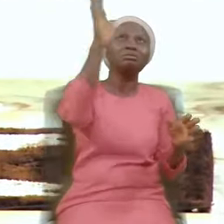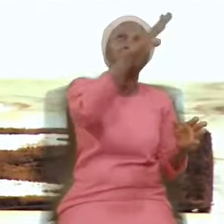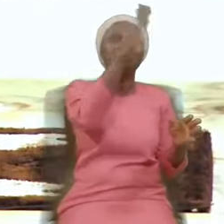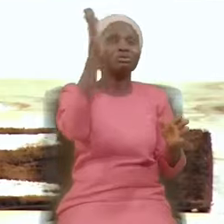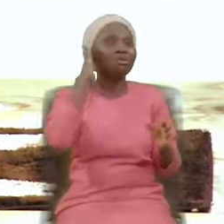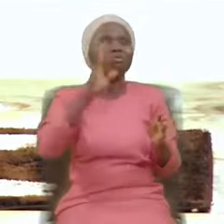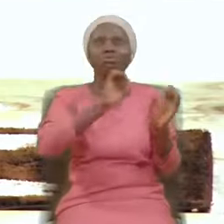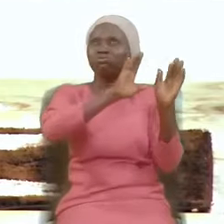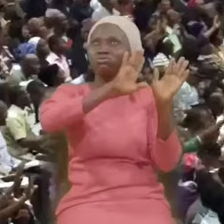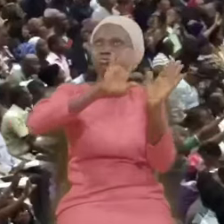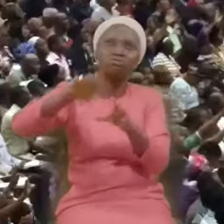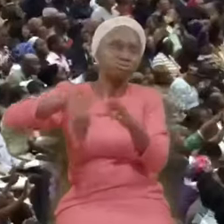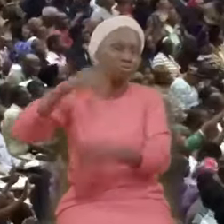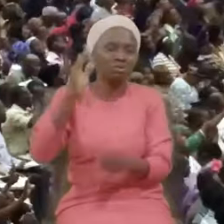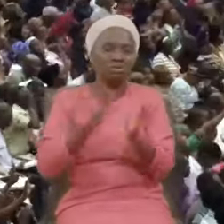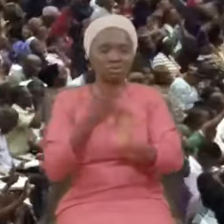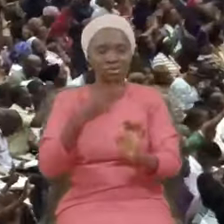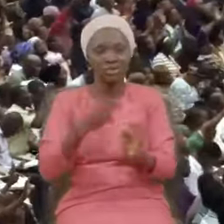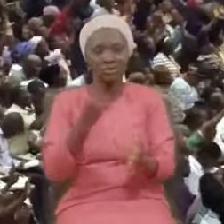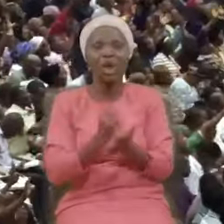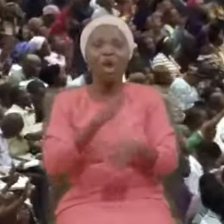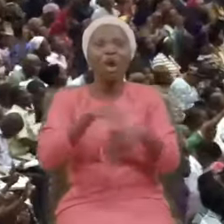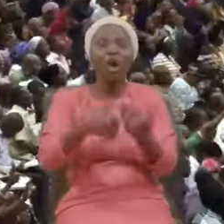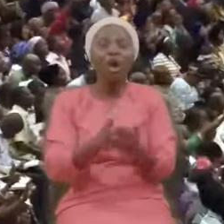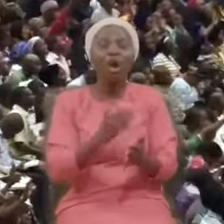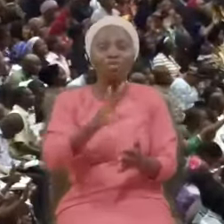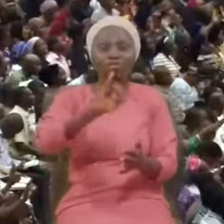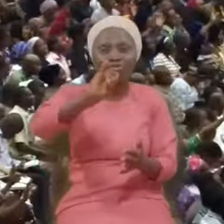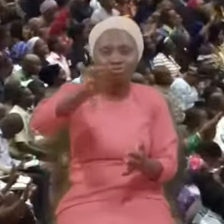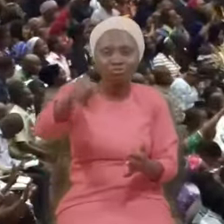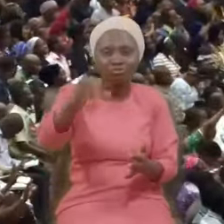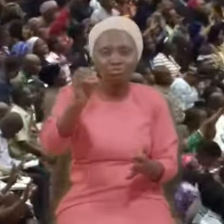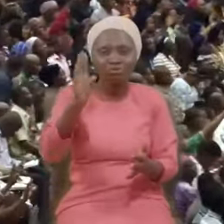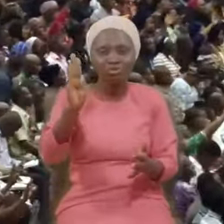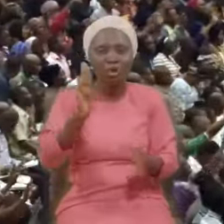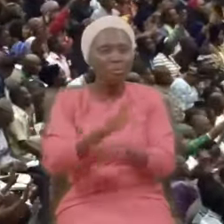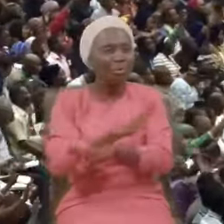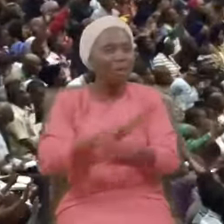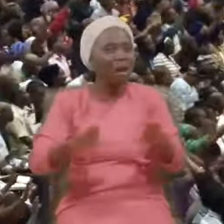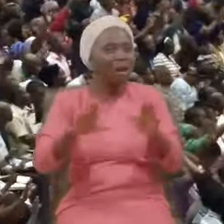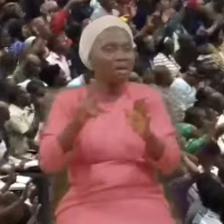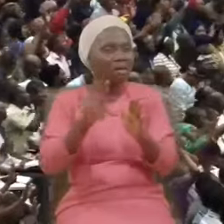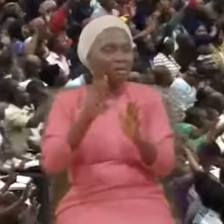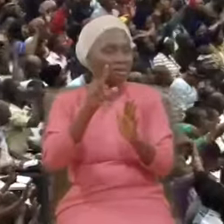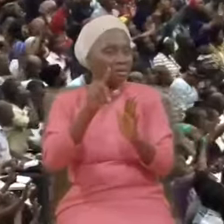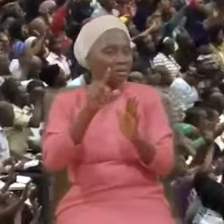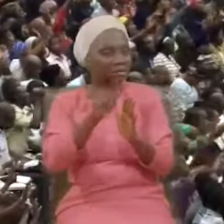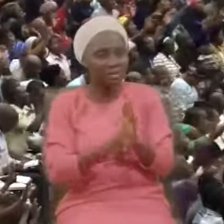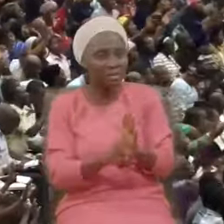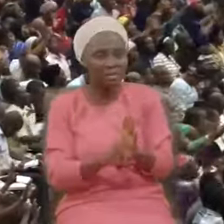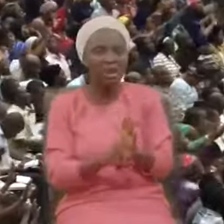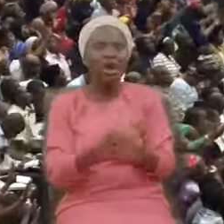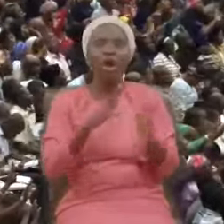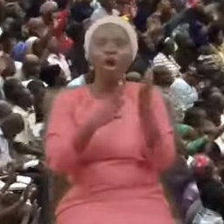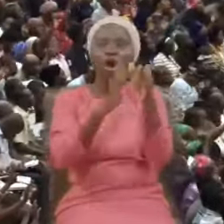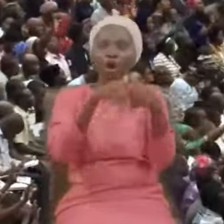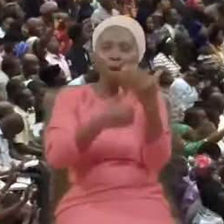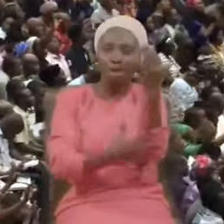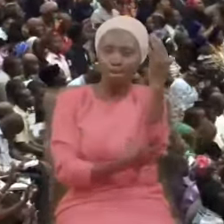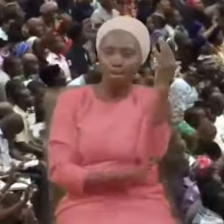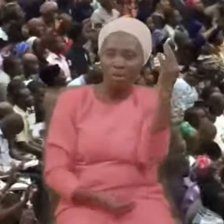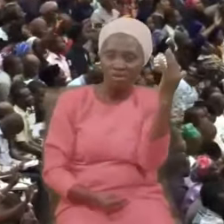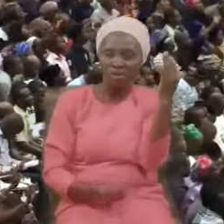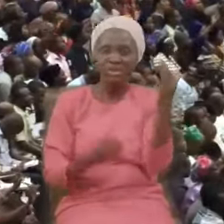Joblessness, the wind will carry them away. Poverty, the wind will carry them away.